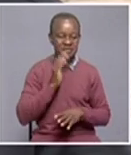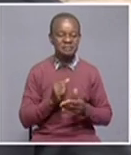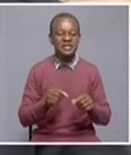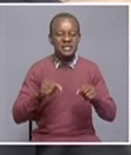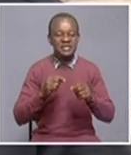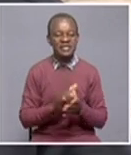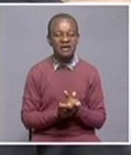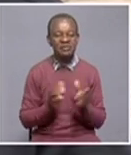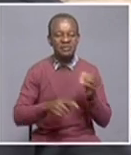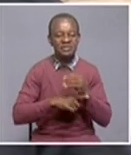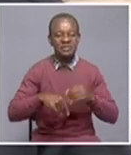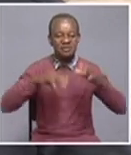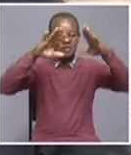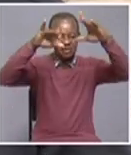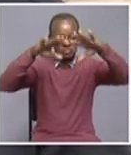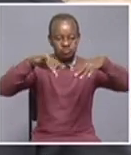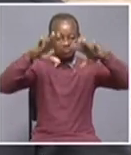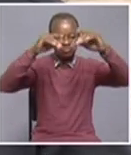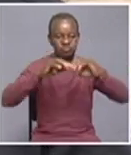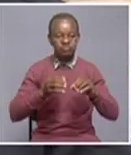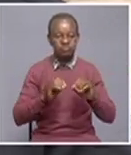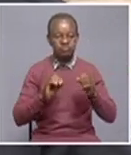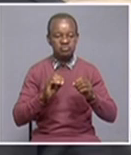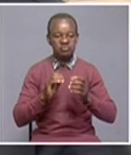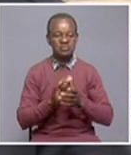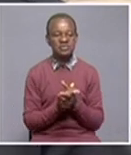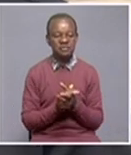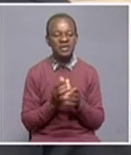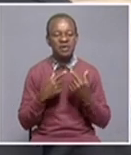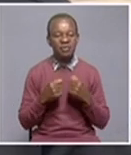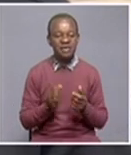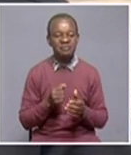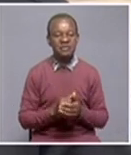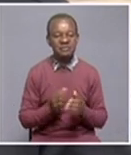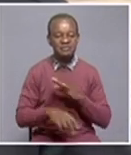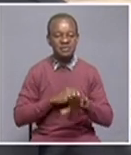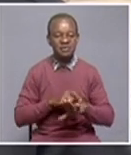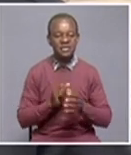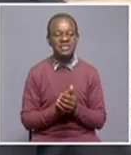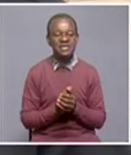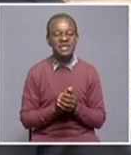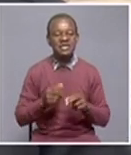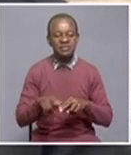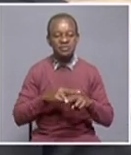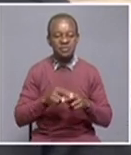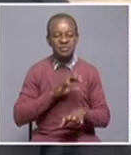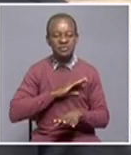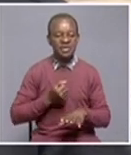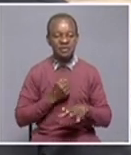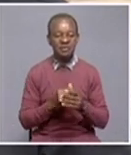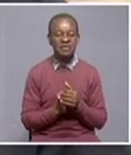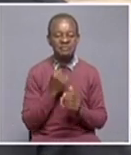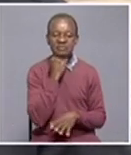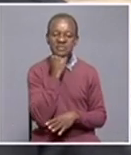some mechanizations or instruments or equipments that are, of course, used to add value